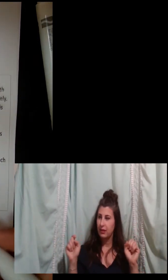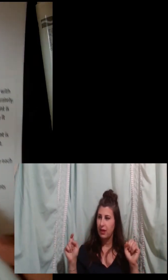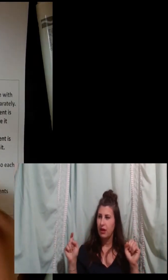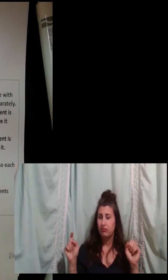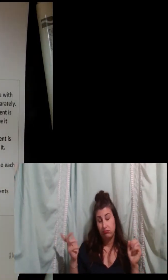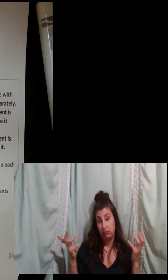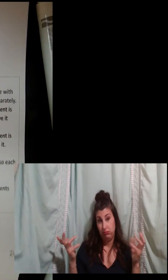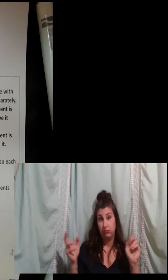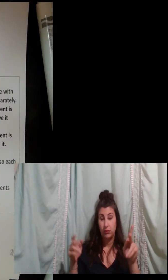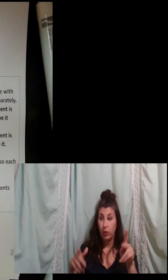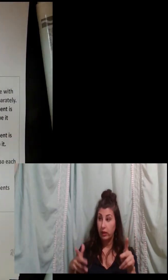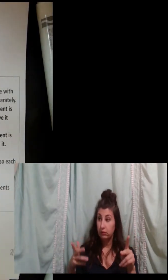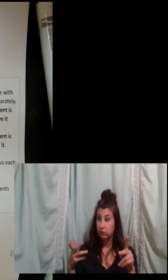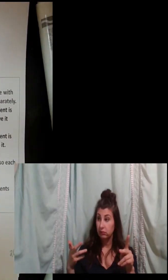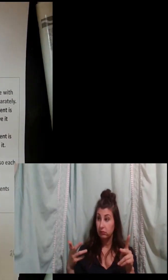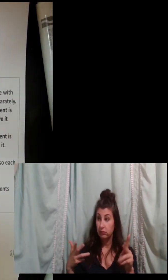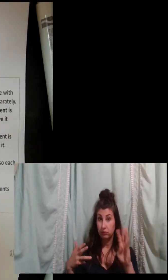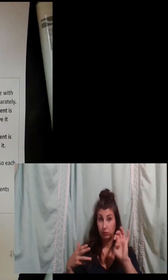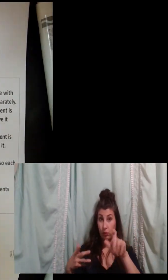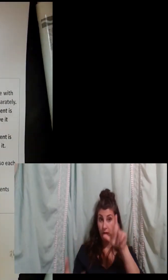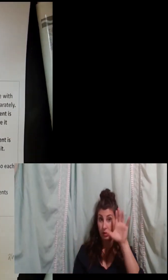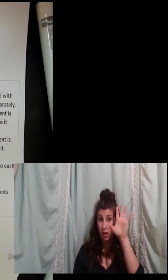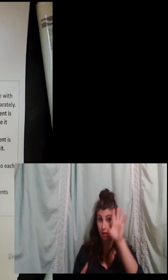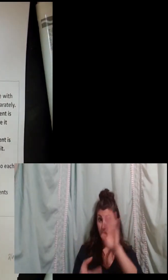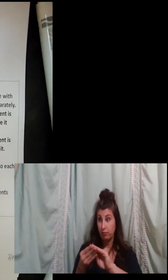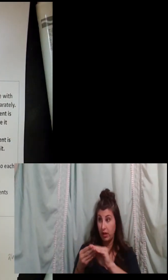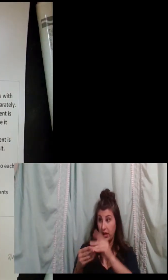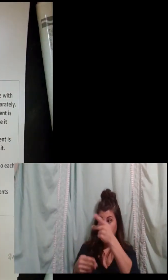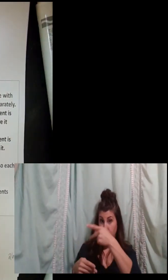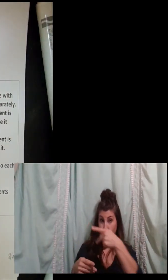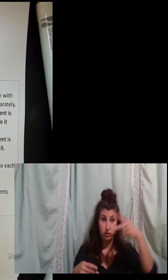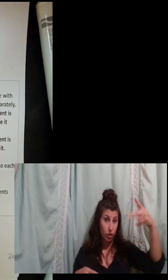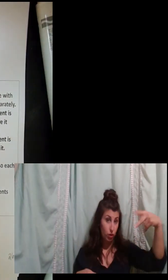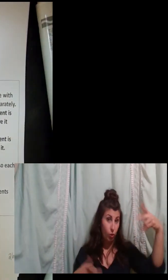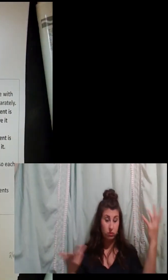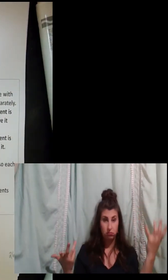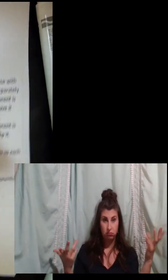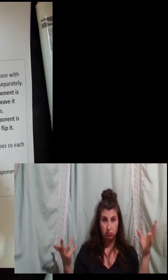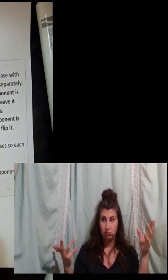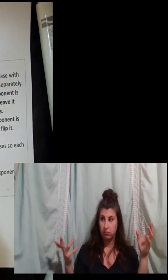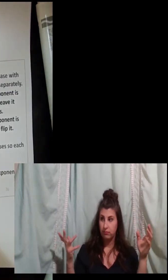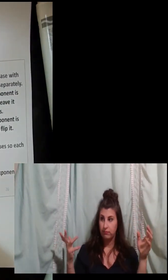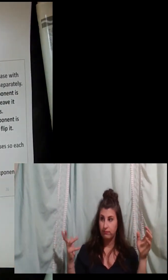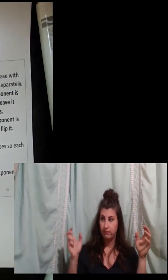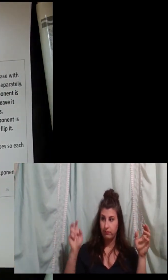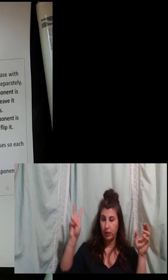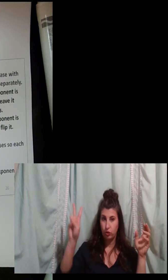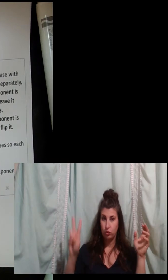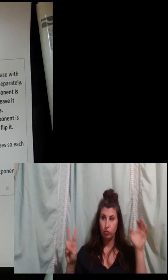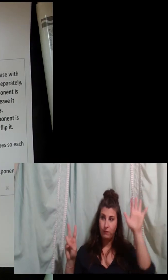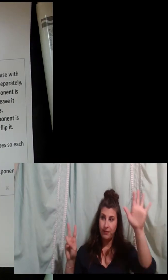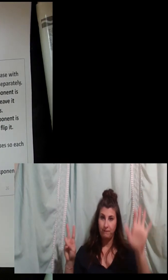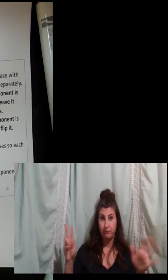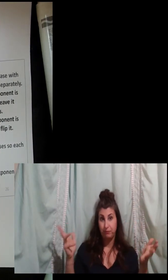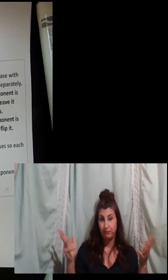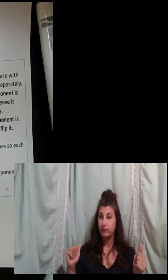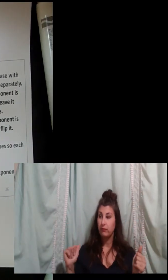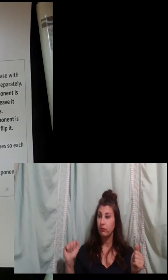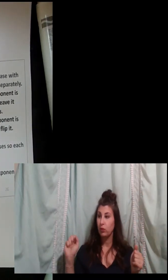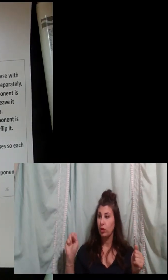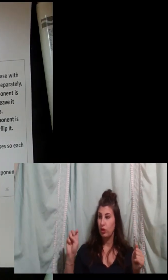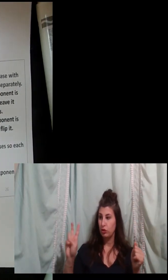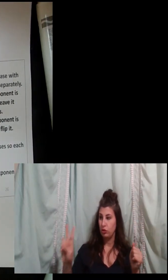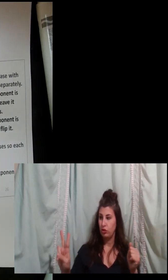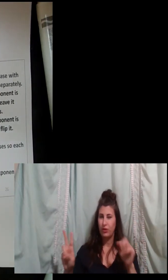bases are simplified. Okay, well I can combine those ones and combine those ones together. So this is going to turn